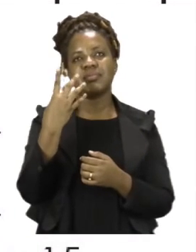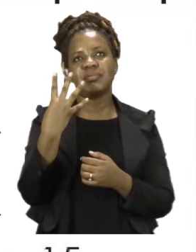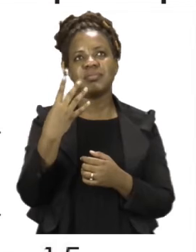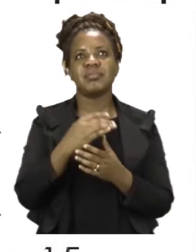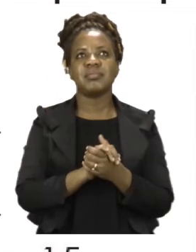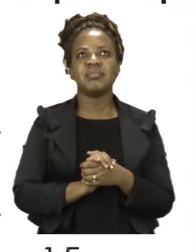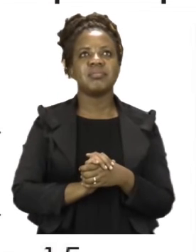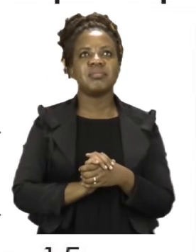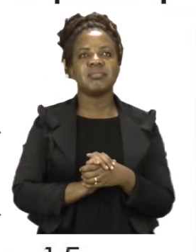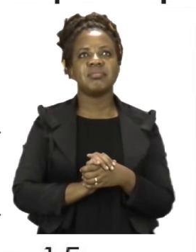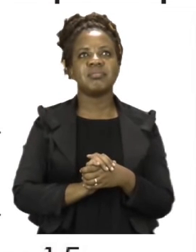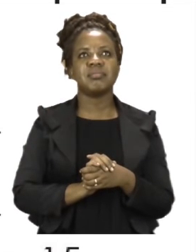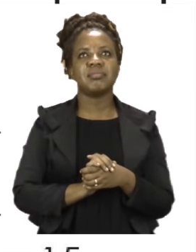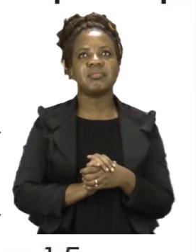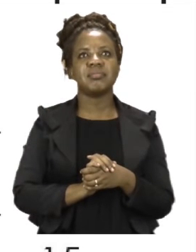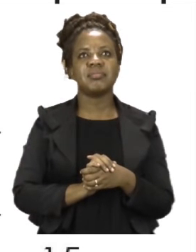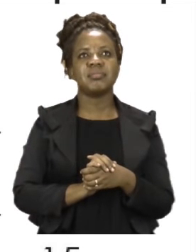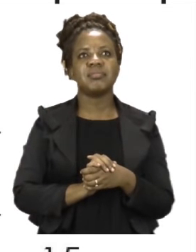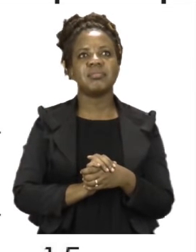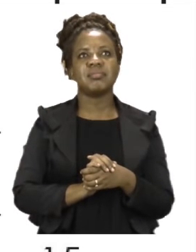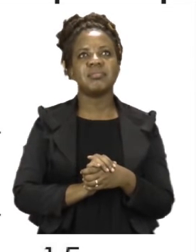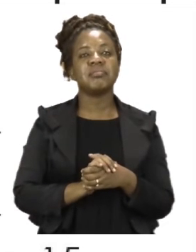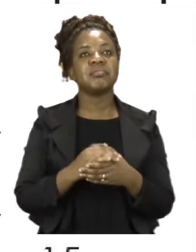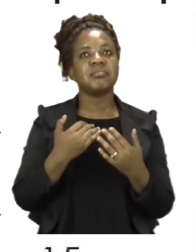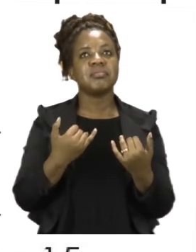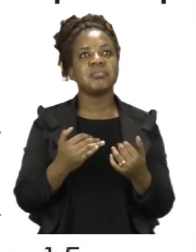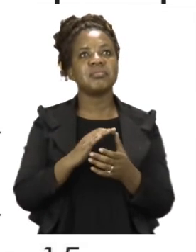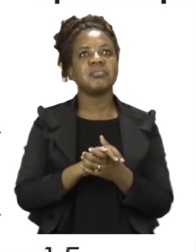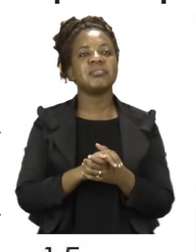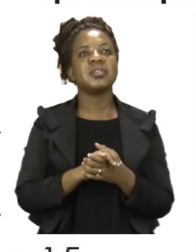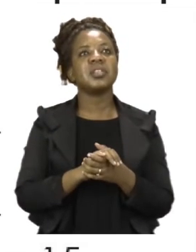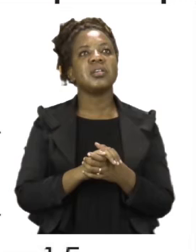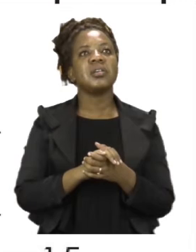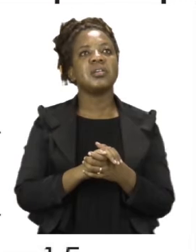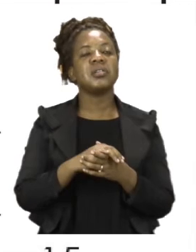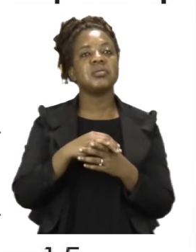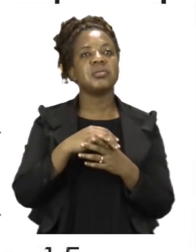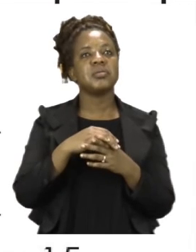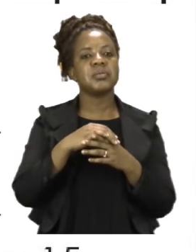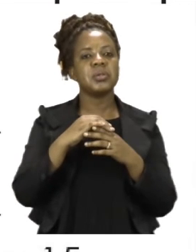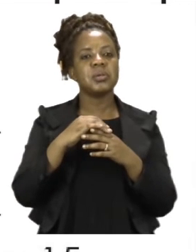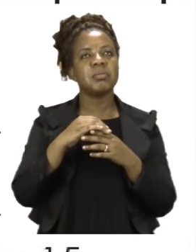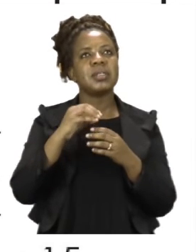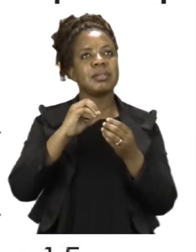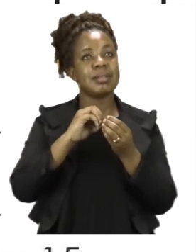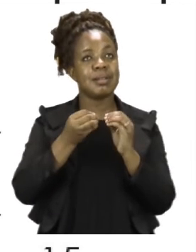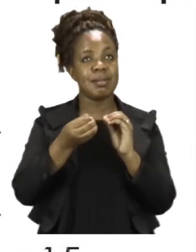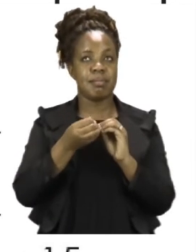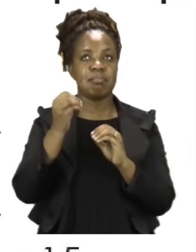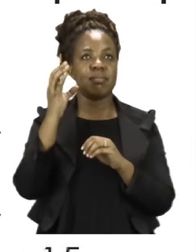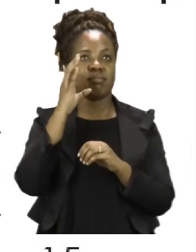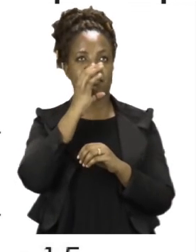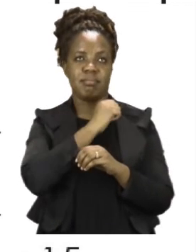lot to do. The first thing that we're going to do is find the missing numbers. Now, this one is going to be